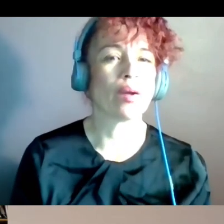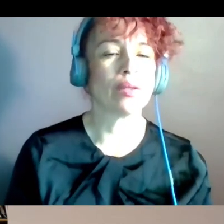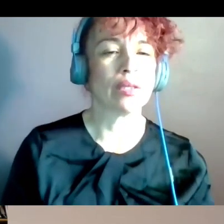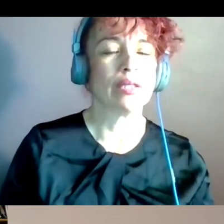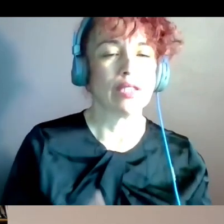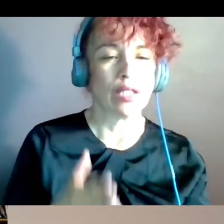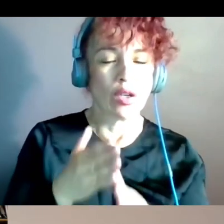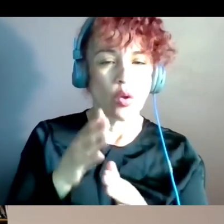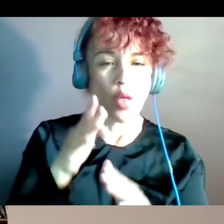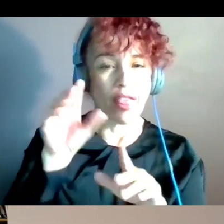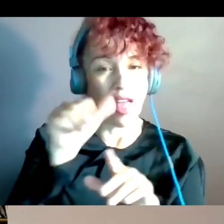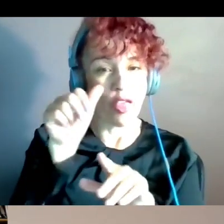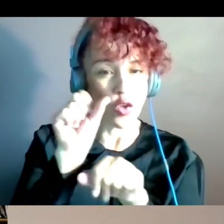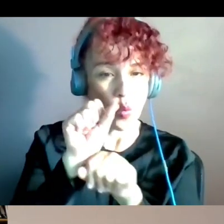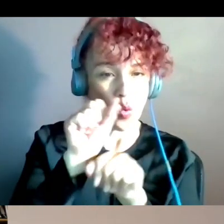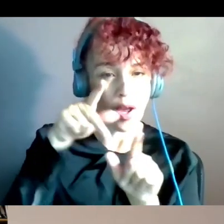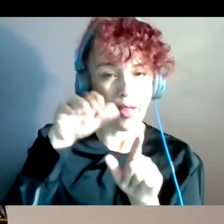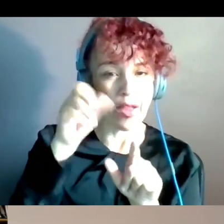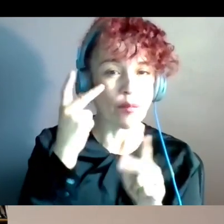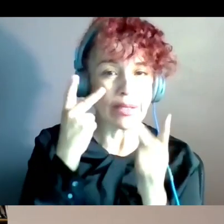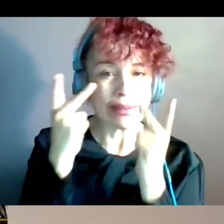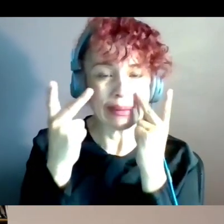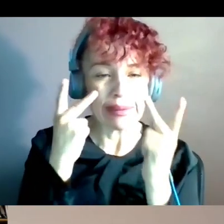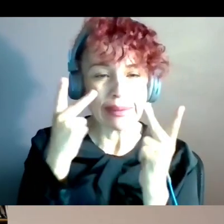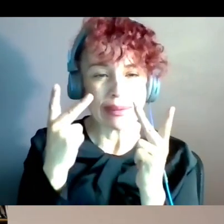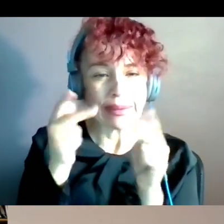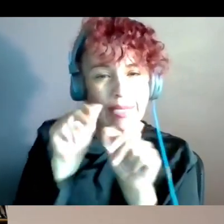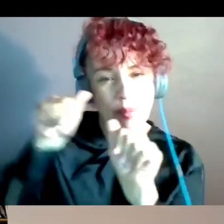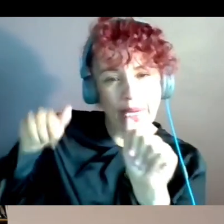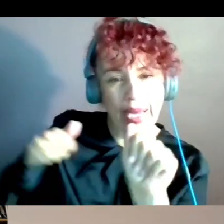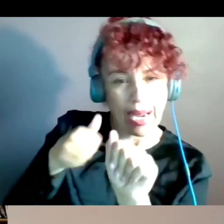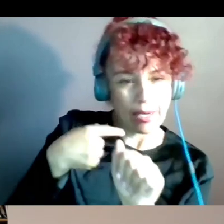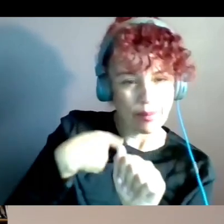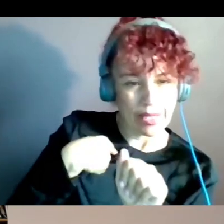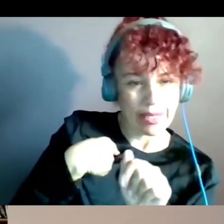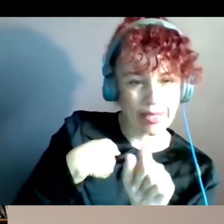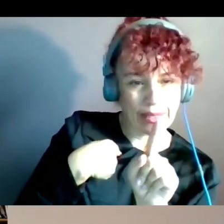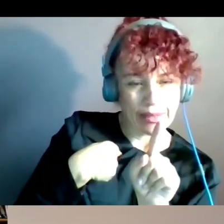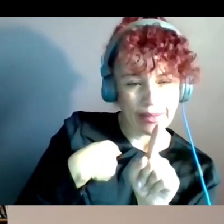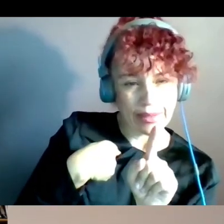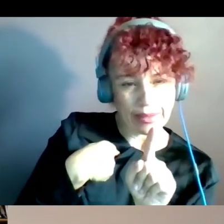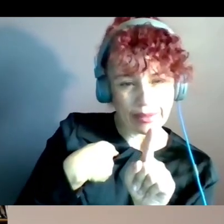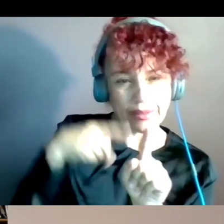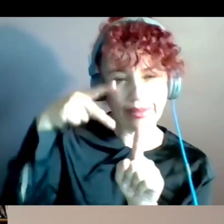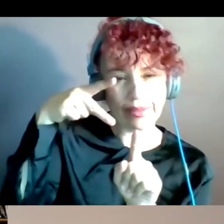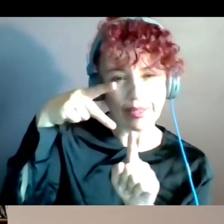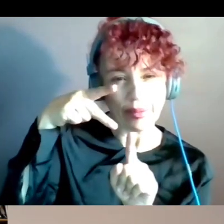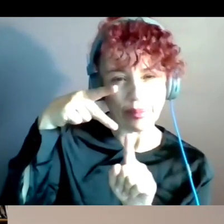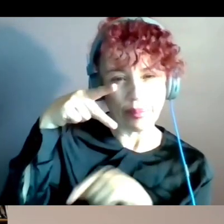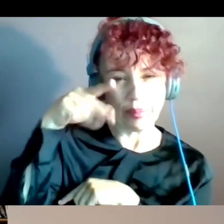Relief work, such as some of the pieces that you've seen hanging behind me, and pieces like